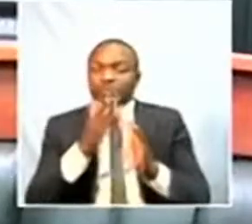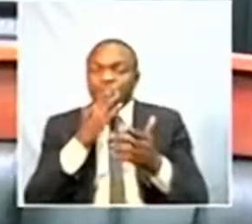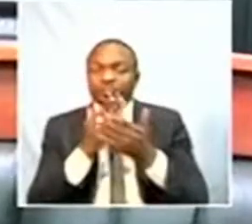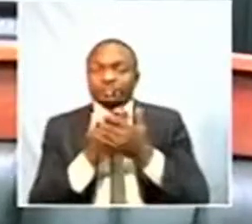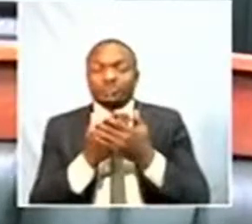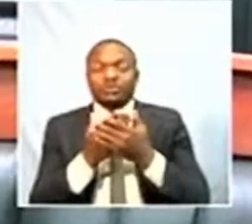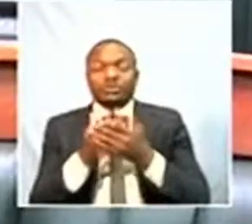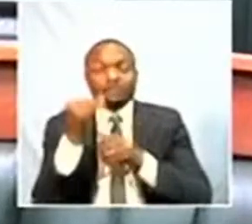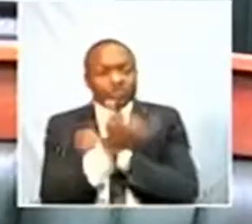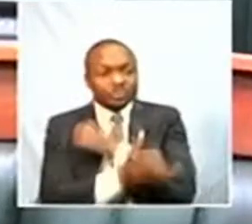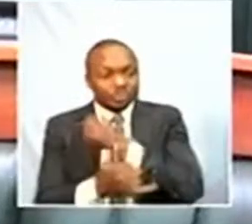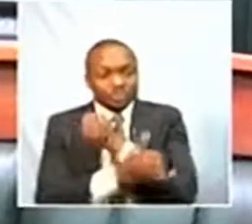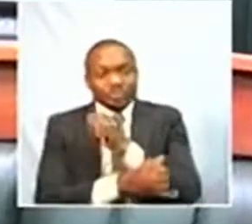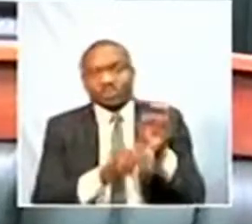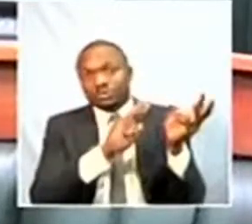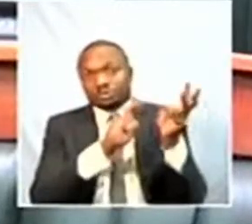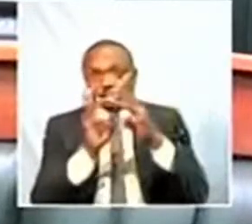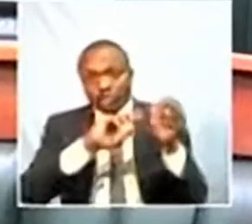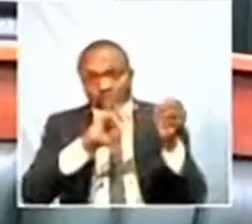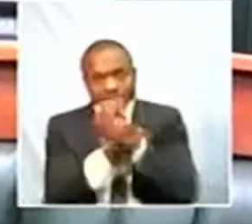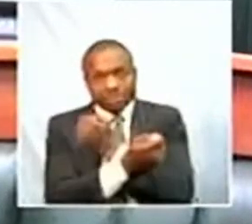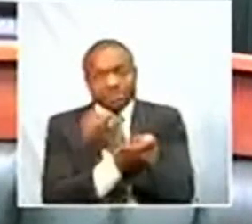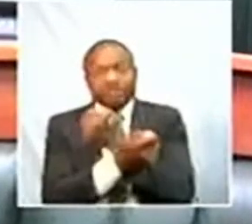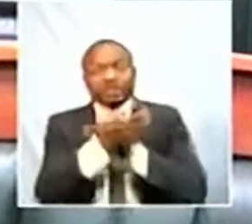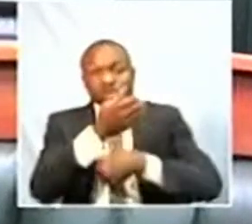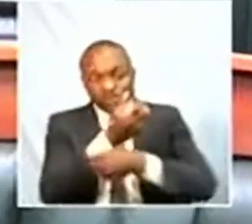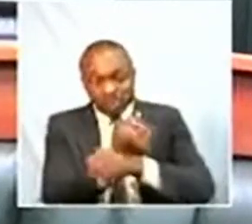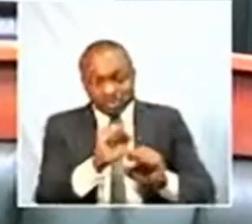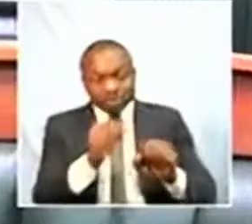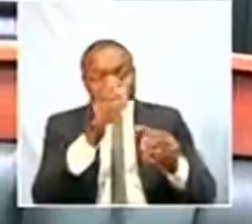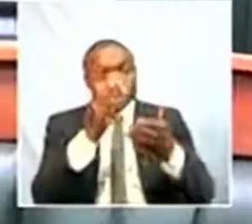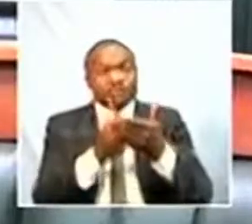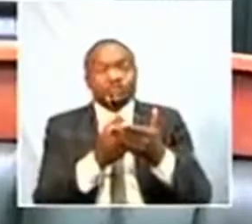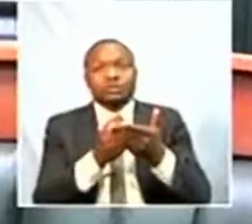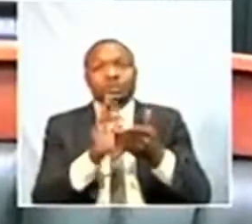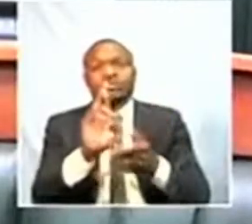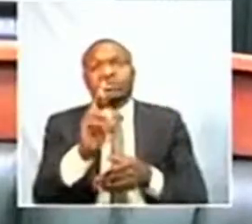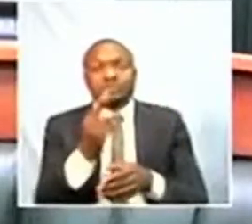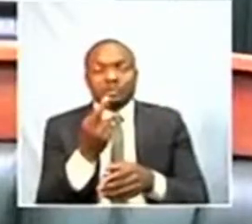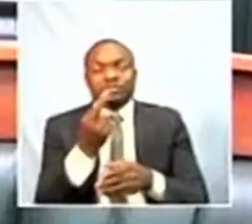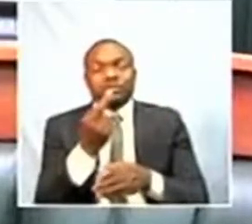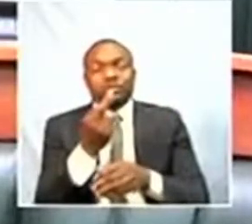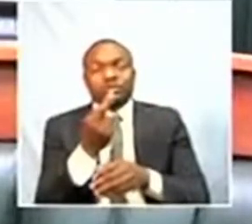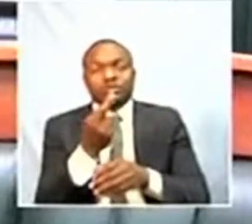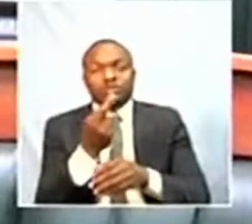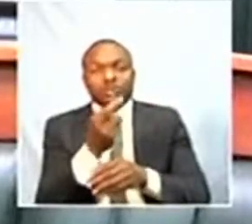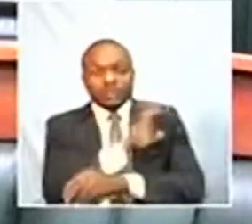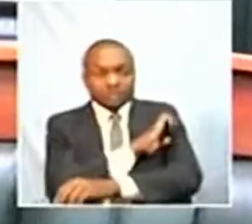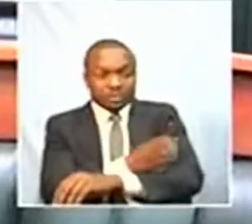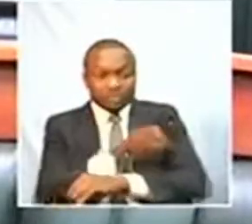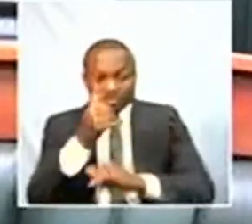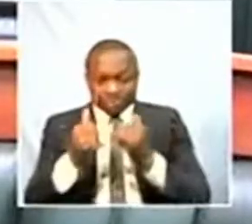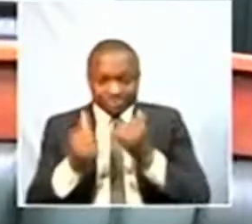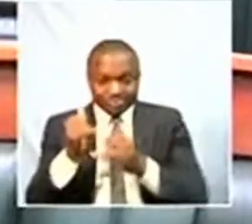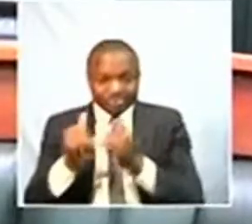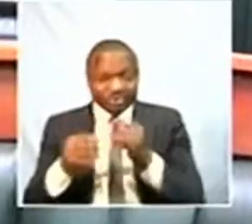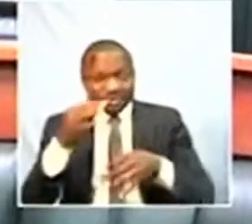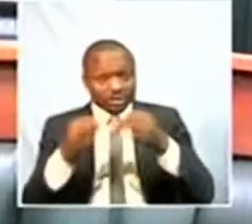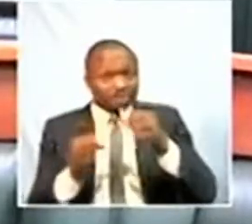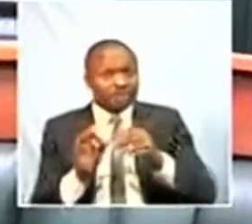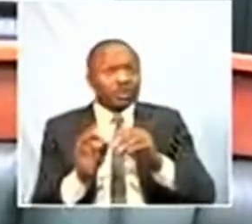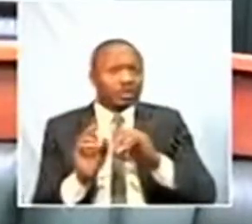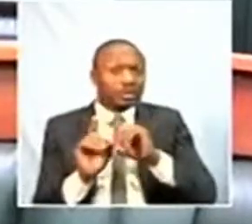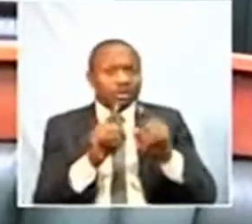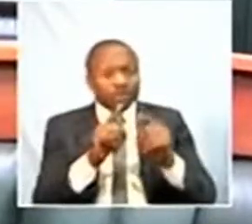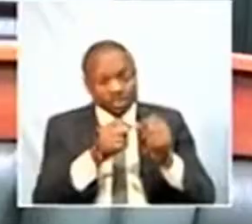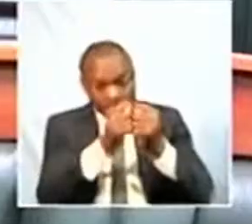and climate change will be addressed because of this renewable energy. Madam Speaker, in conclusion, if you go together with